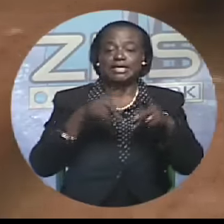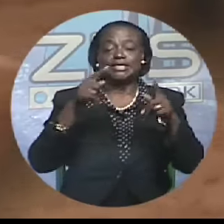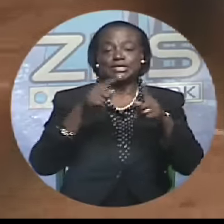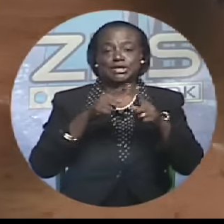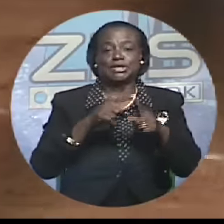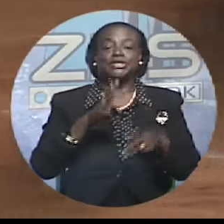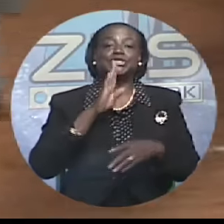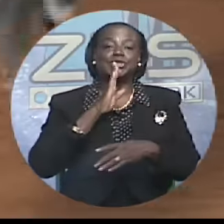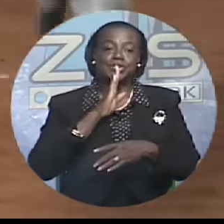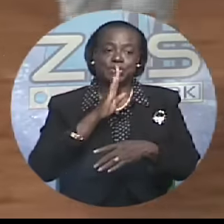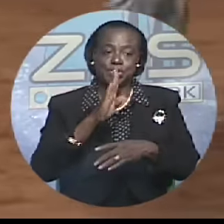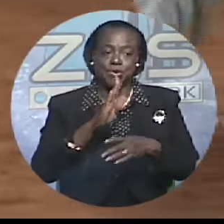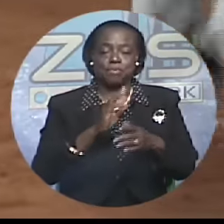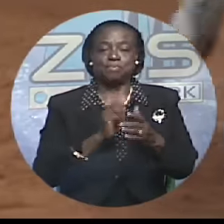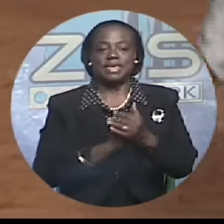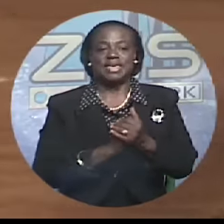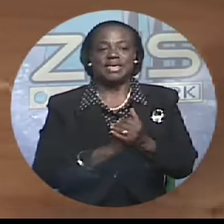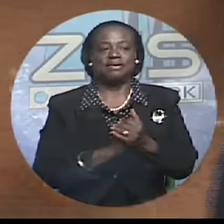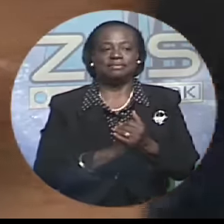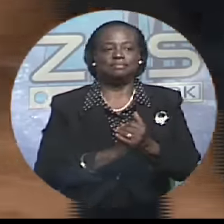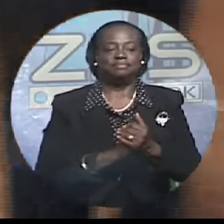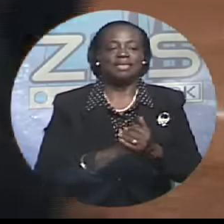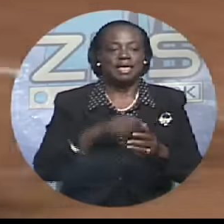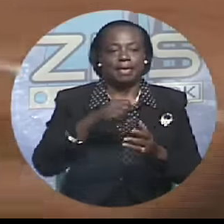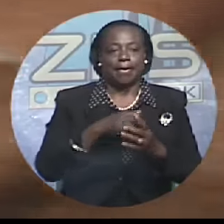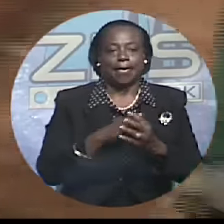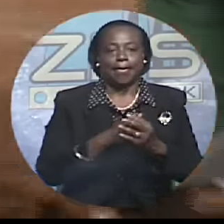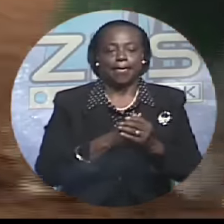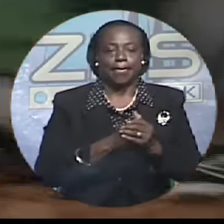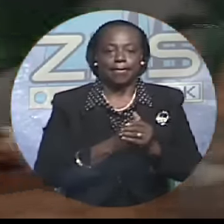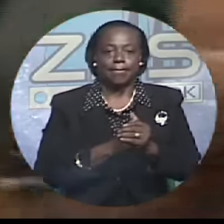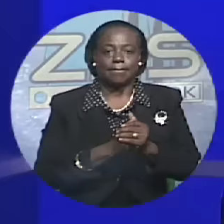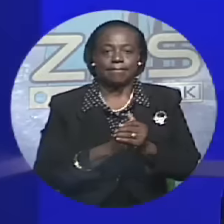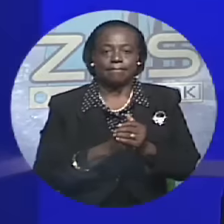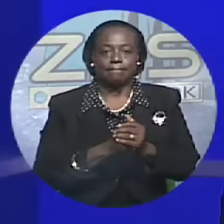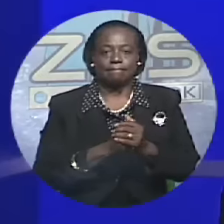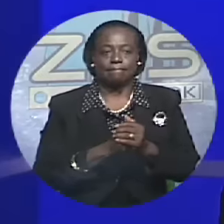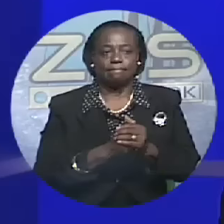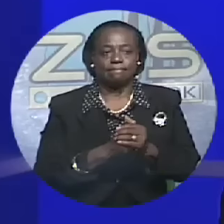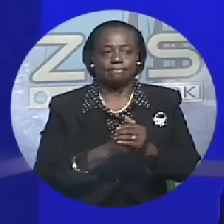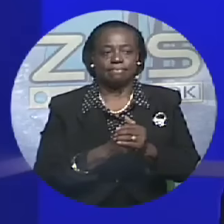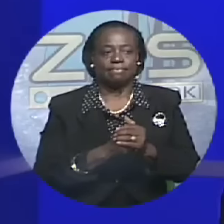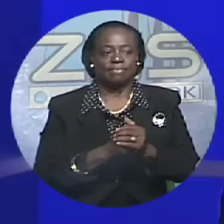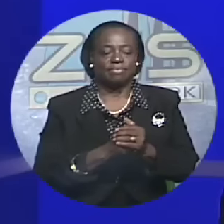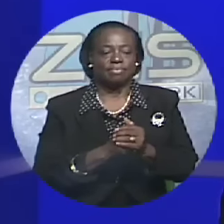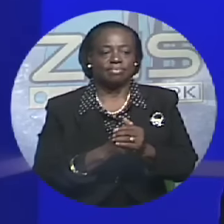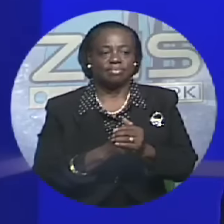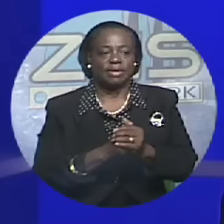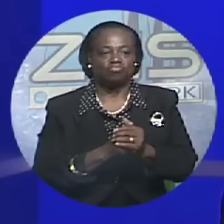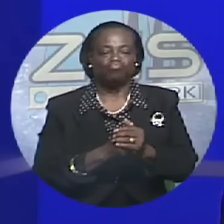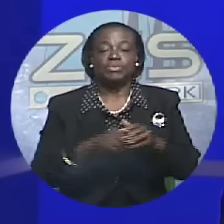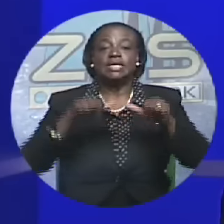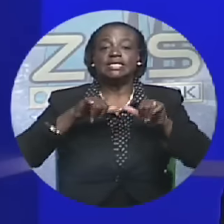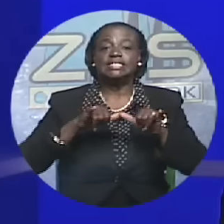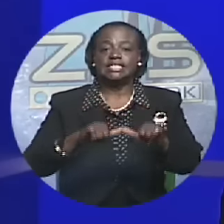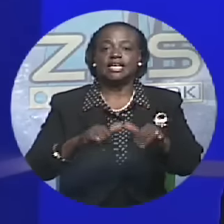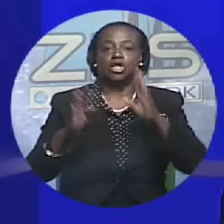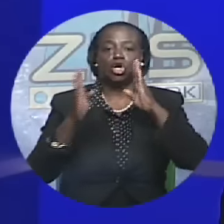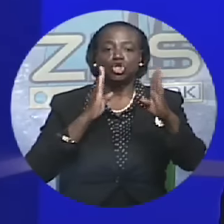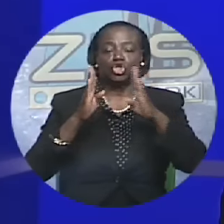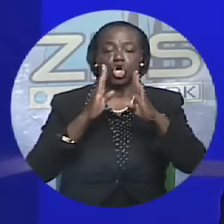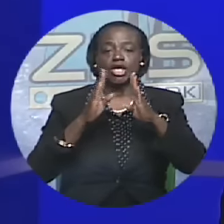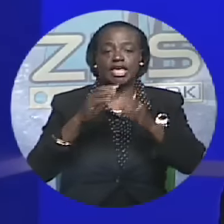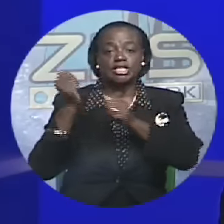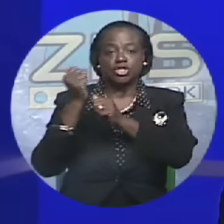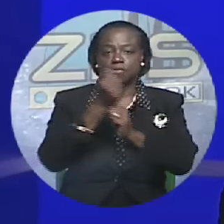look to close out their season with wins. Kelsey Johnson, ZNS Total Sports. Thanks a lot, Kelsey. Still talking softball, some